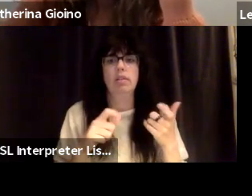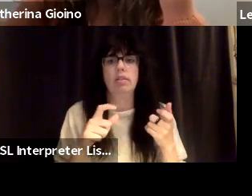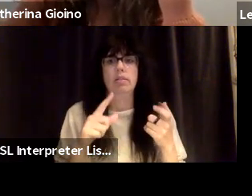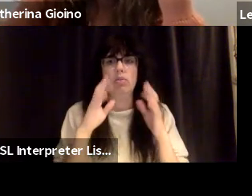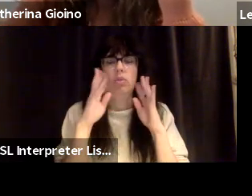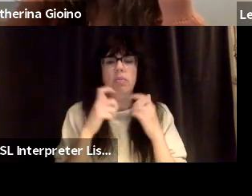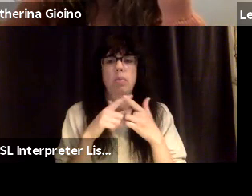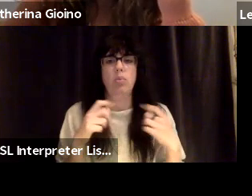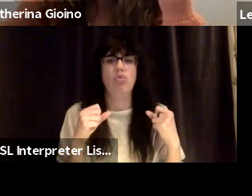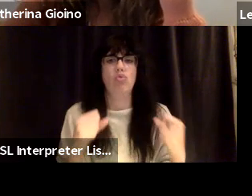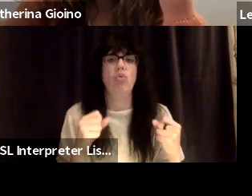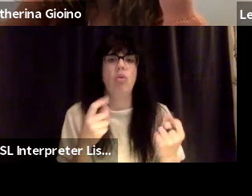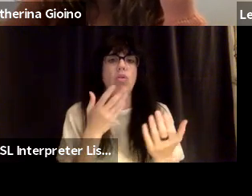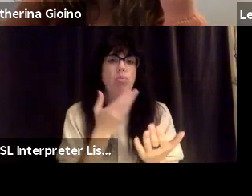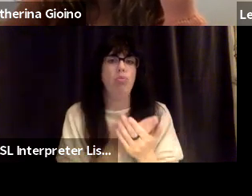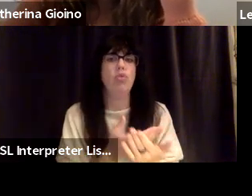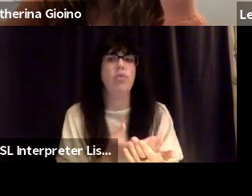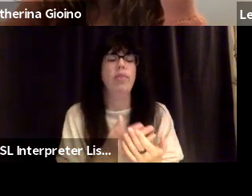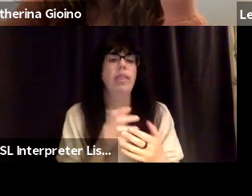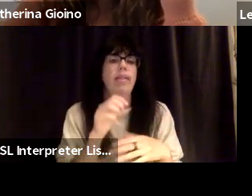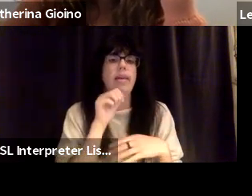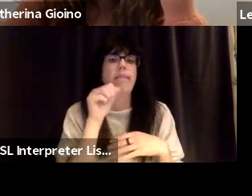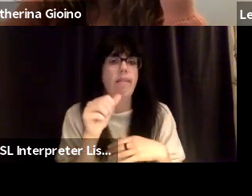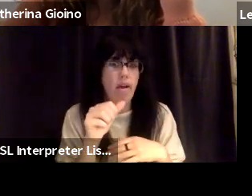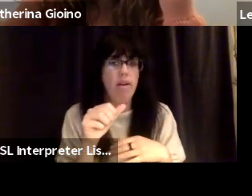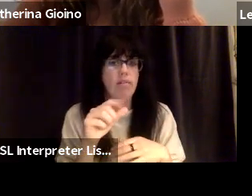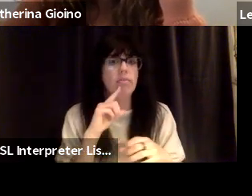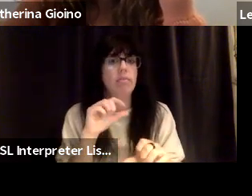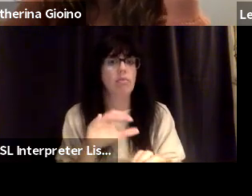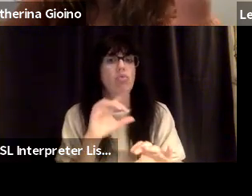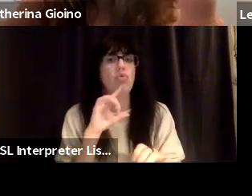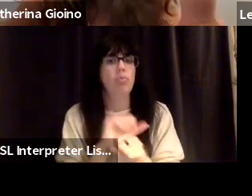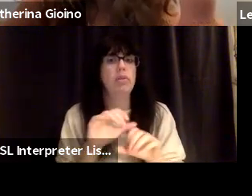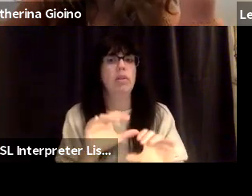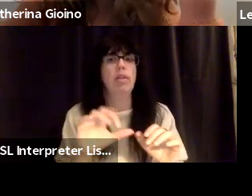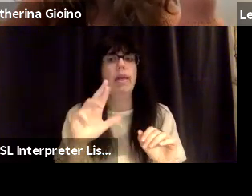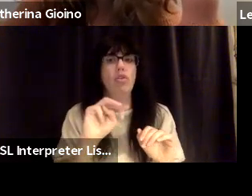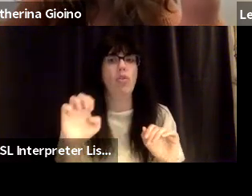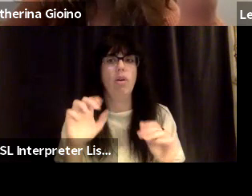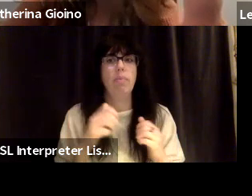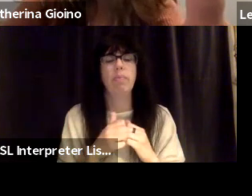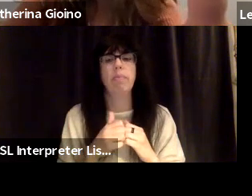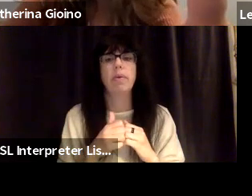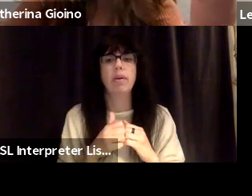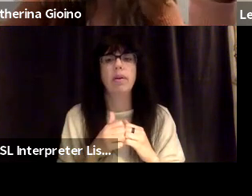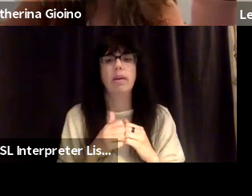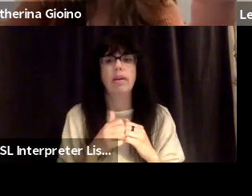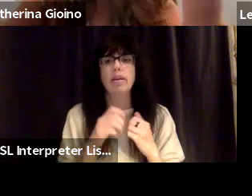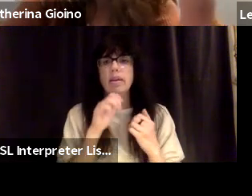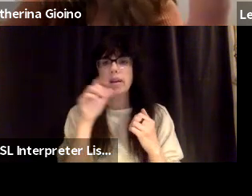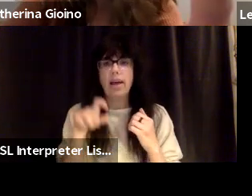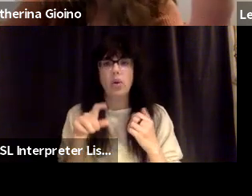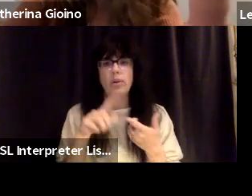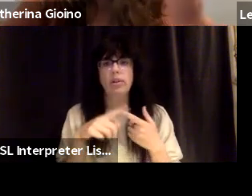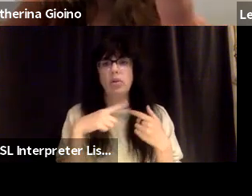very strong proof that they have not been alleged to have committed those crimes. Again, as a former reporter for the Daily News, I don't need to tell you